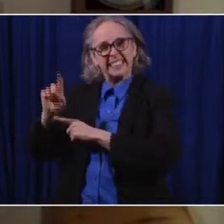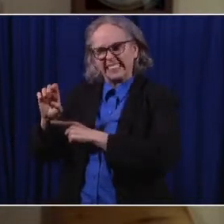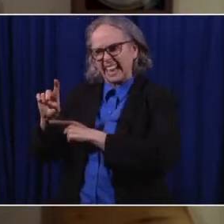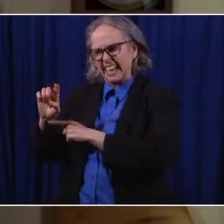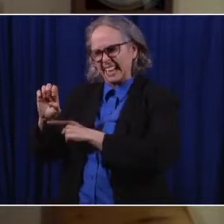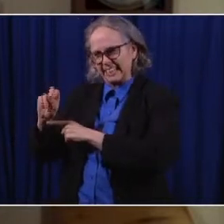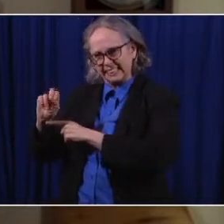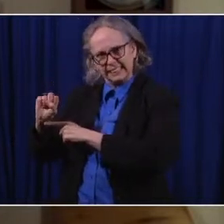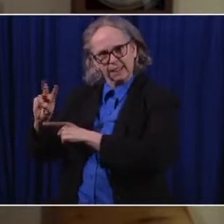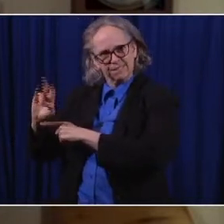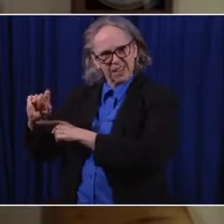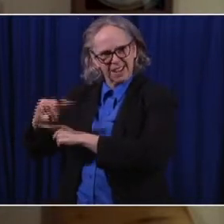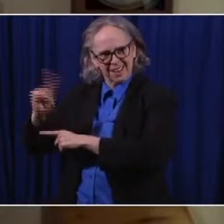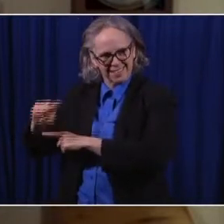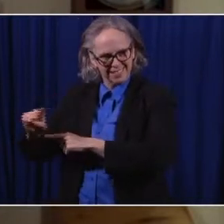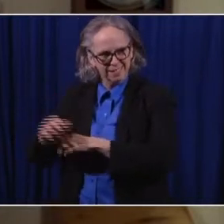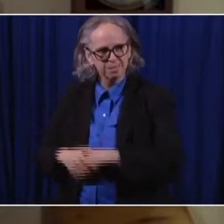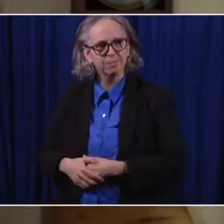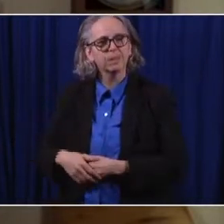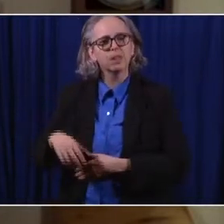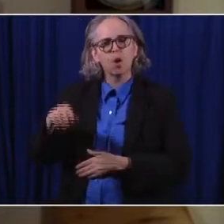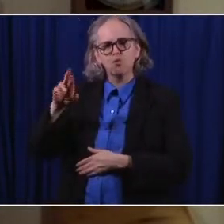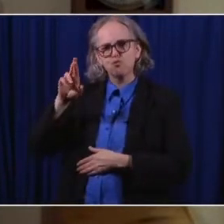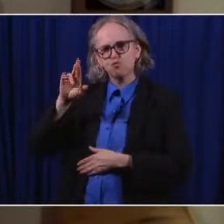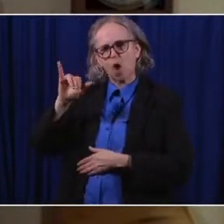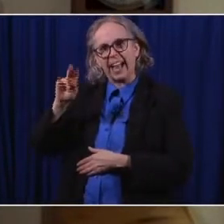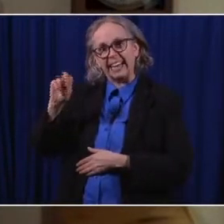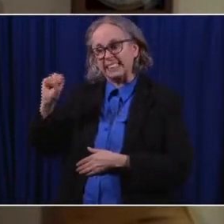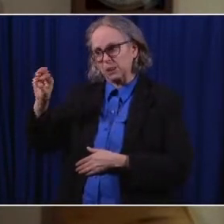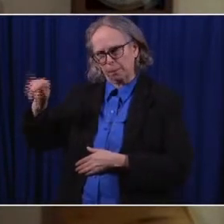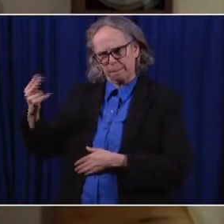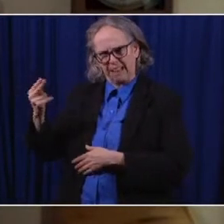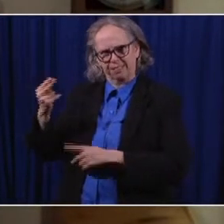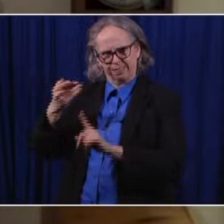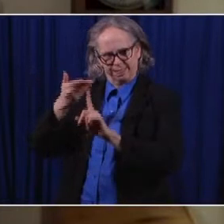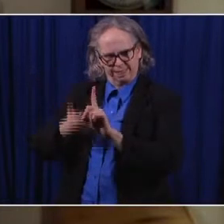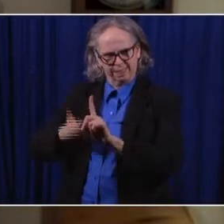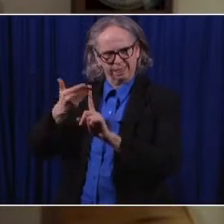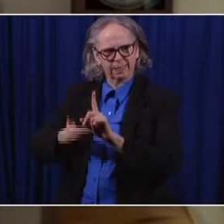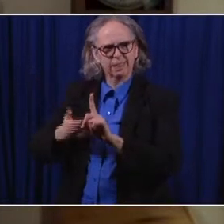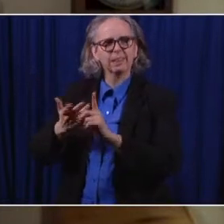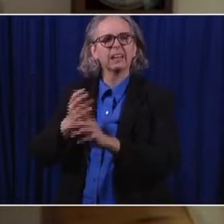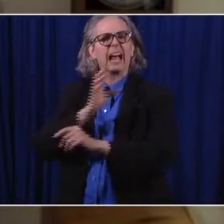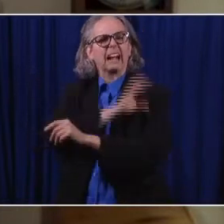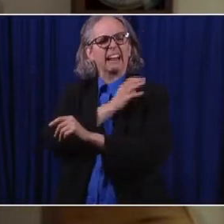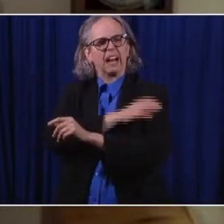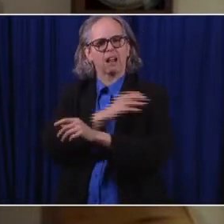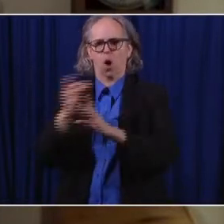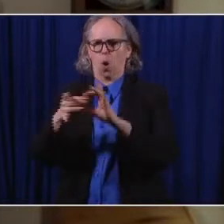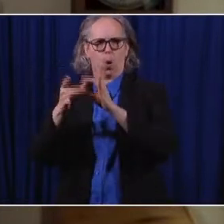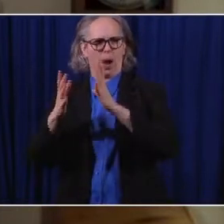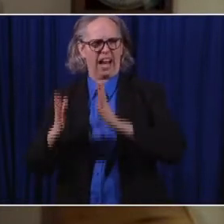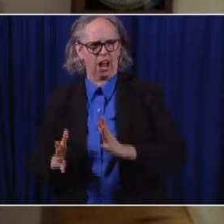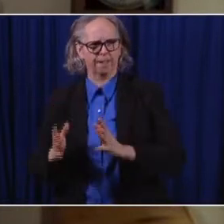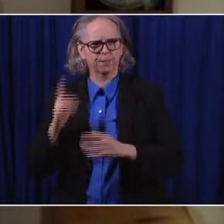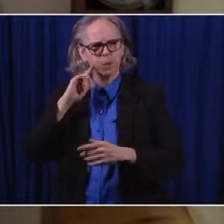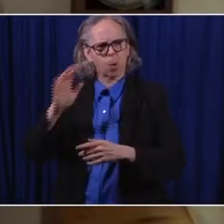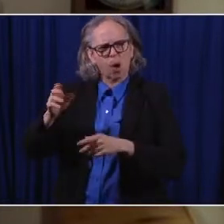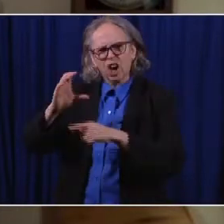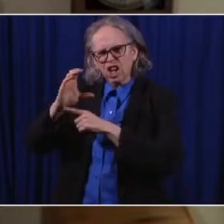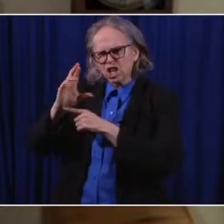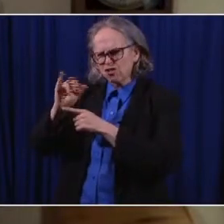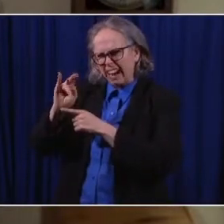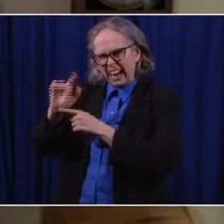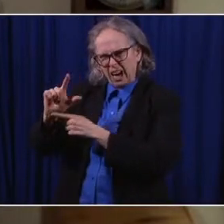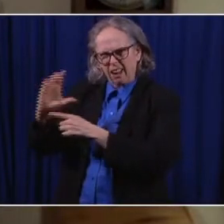nurse at Genesis Hospital in Zanesville. Ryan is the clinical coordinator of critical care. As an essential